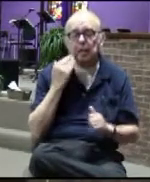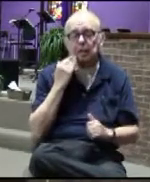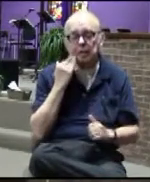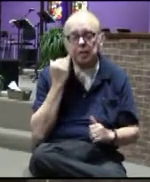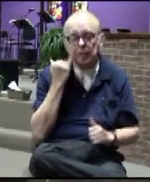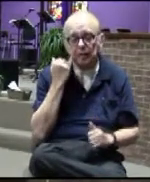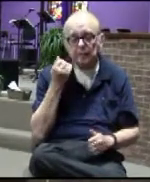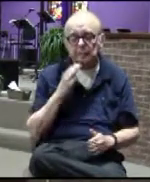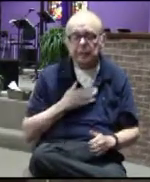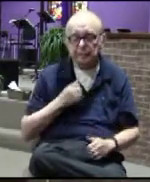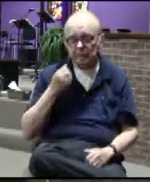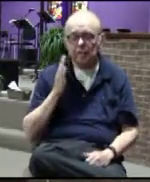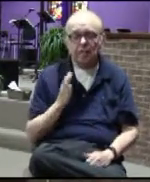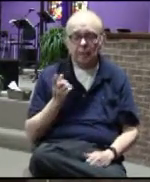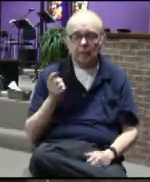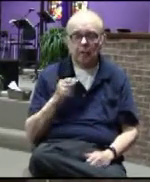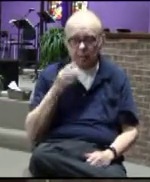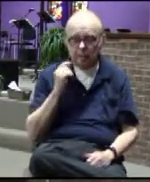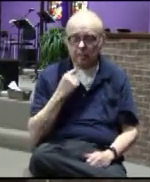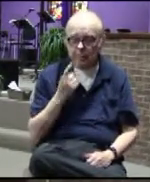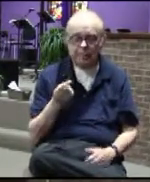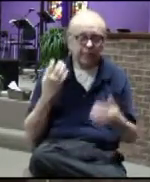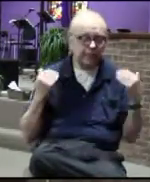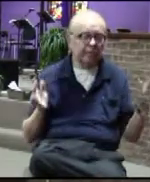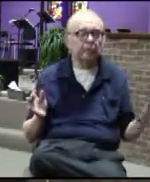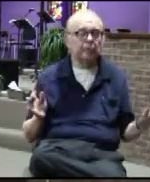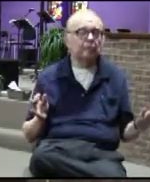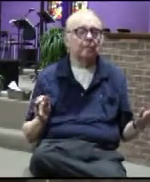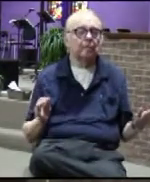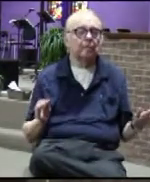know that I'm pleasing God when he says to the angels